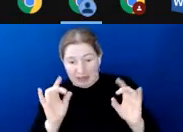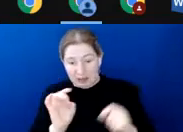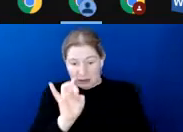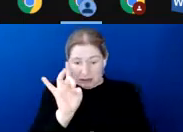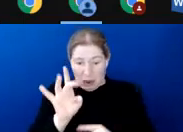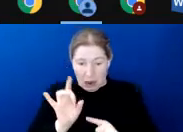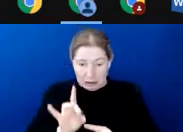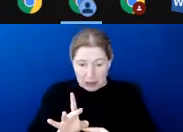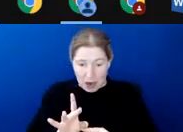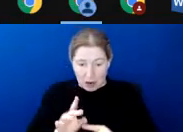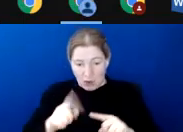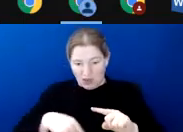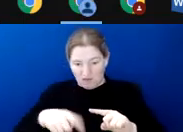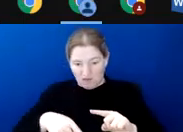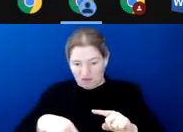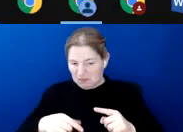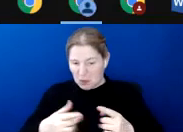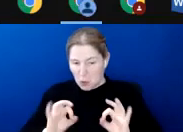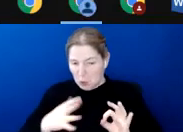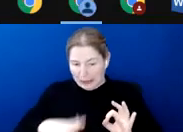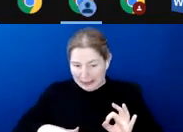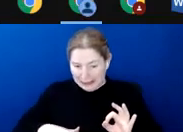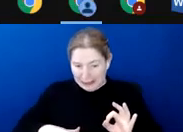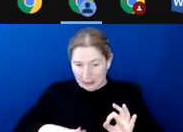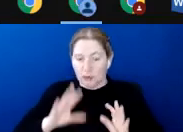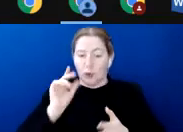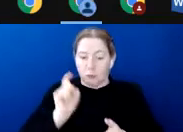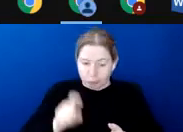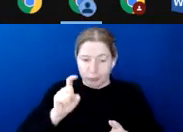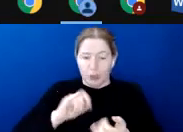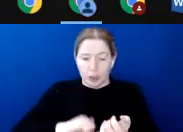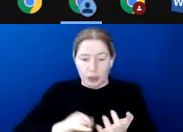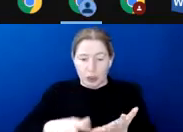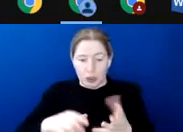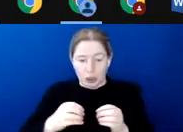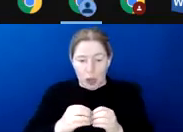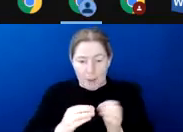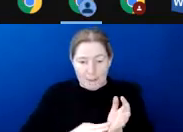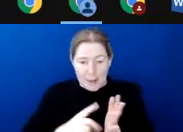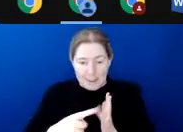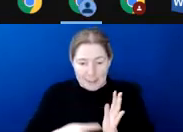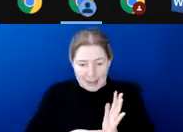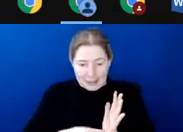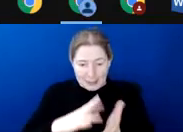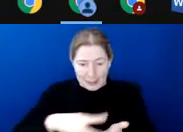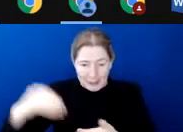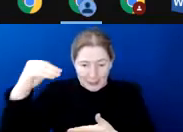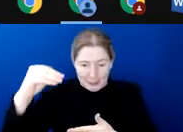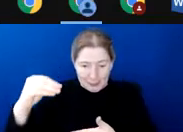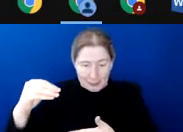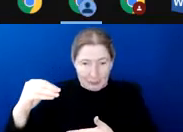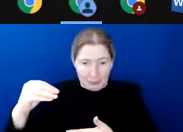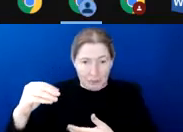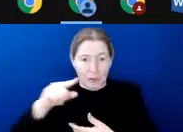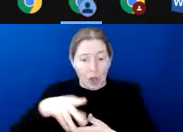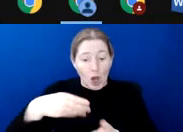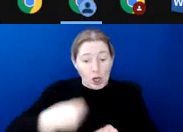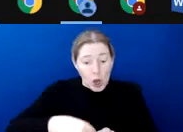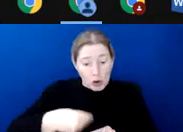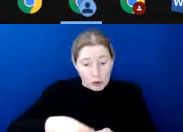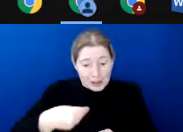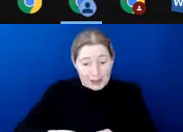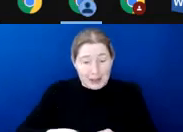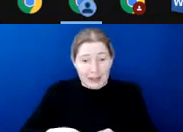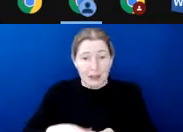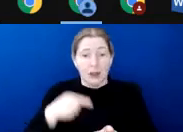one. Just to tell you about the currencies available in the app, these are the currencies that you have set up